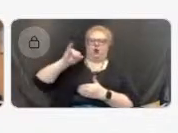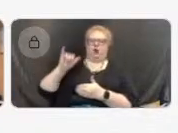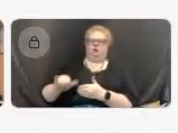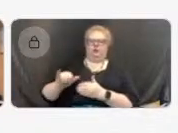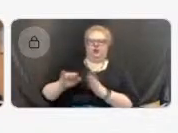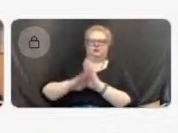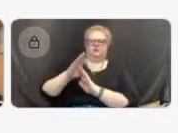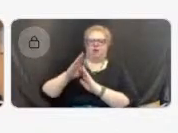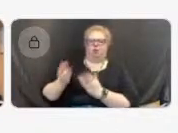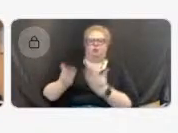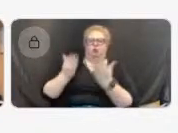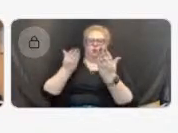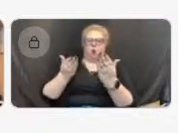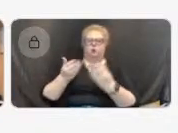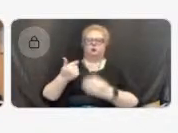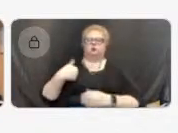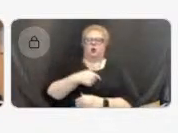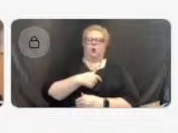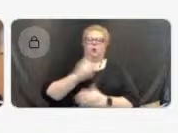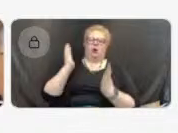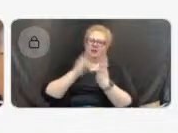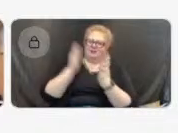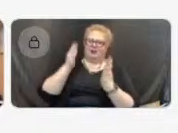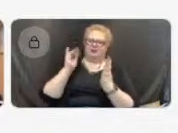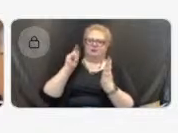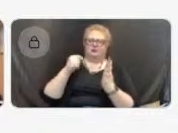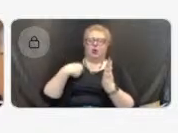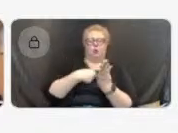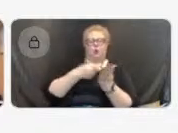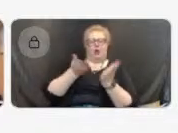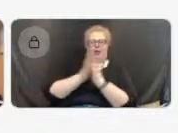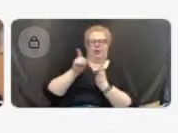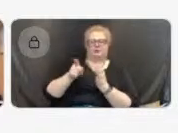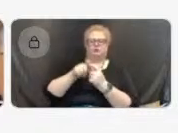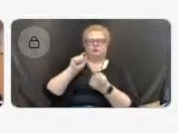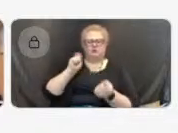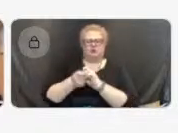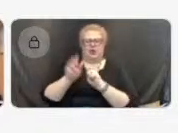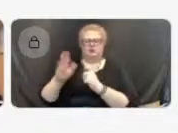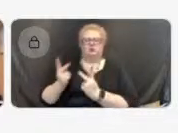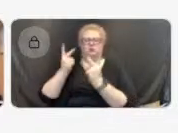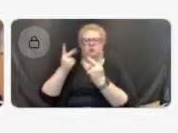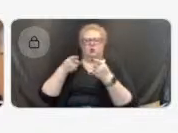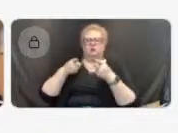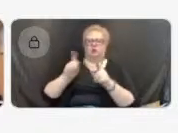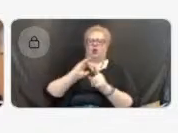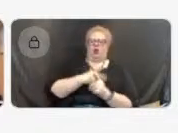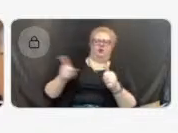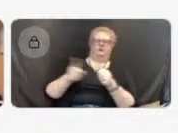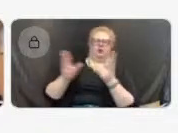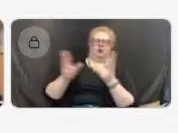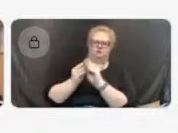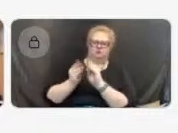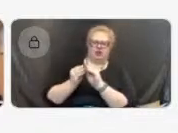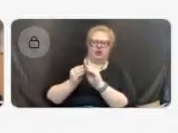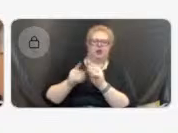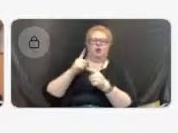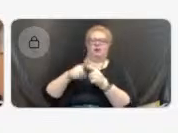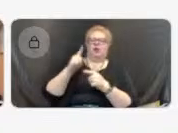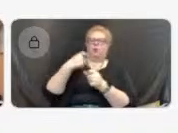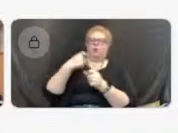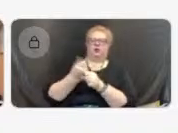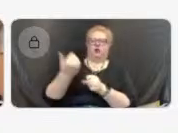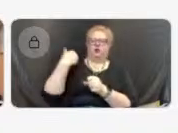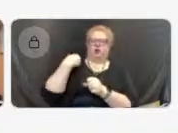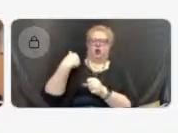We asked the developer to change his proposal at our first meeting. He refused. We asked him again almost a year ago at the